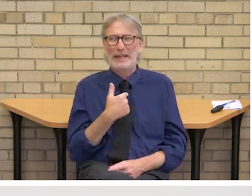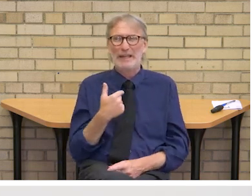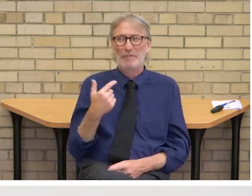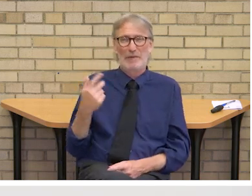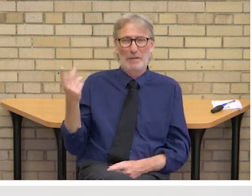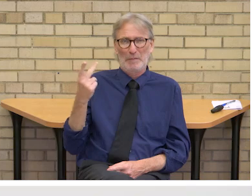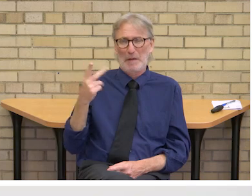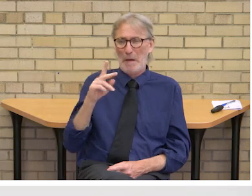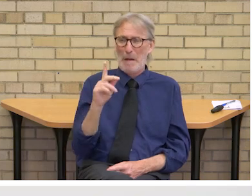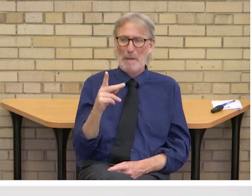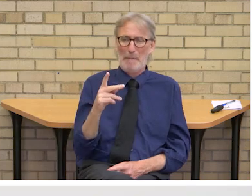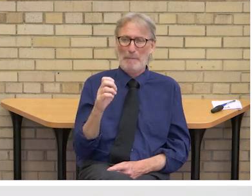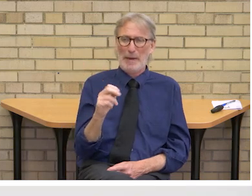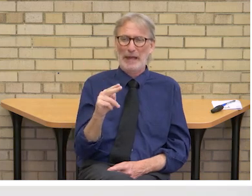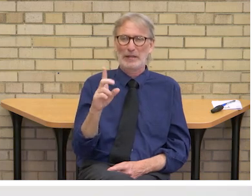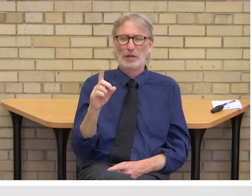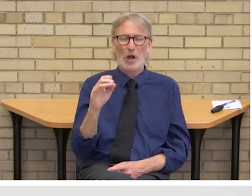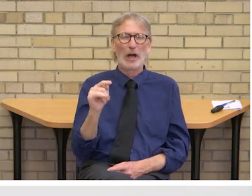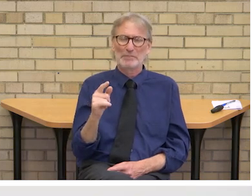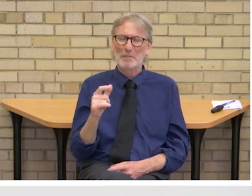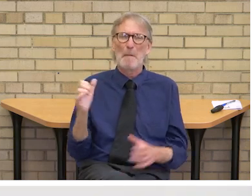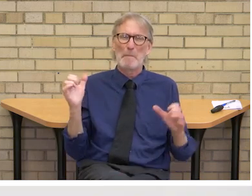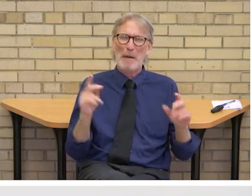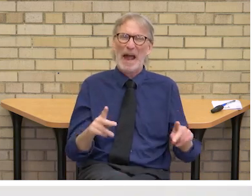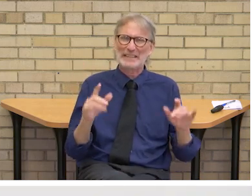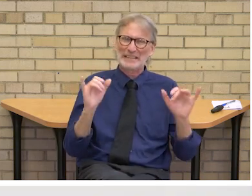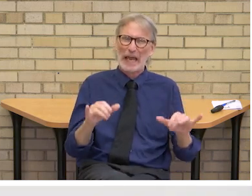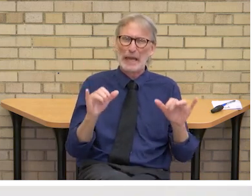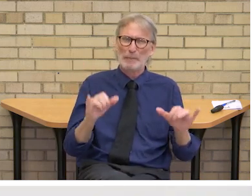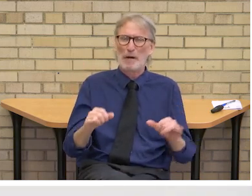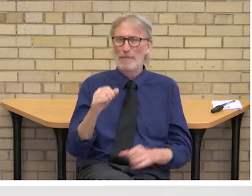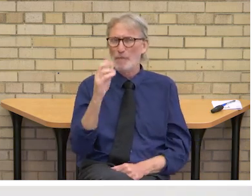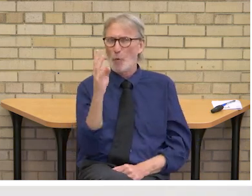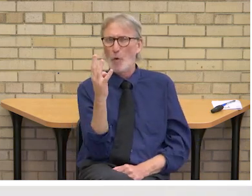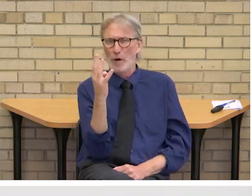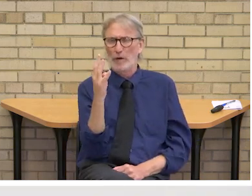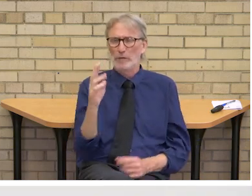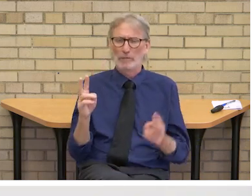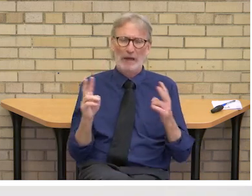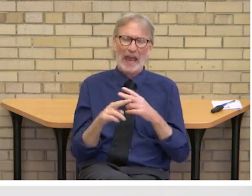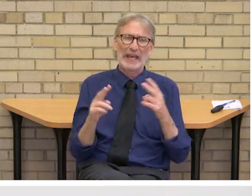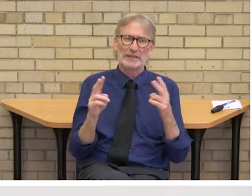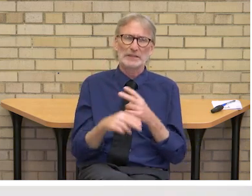that we really had to put the 4 lanes back. That we didn't have the time and the data